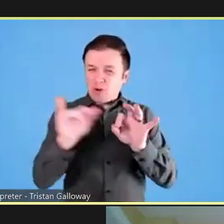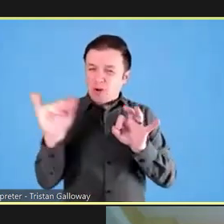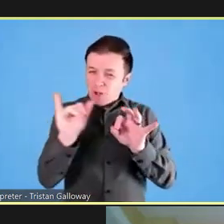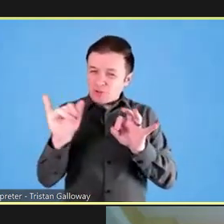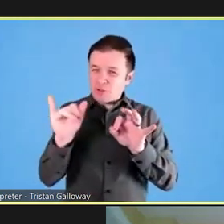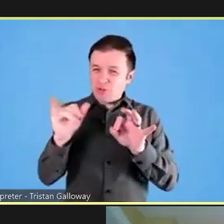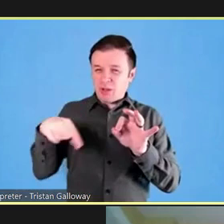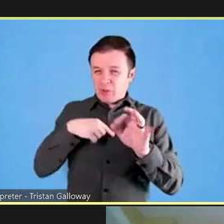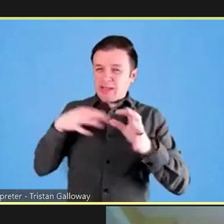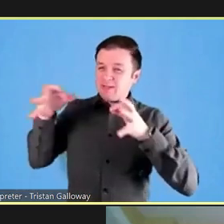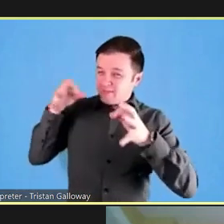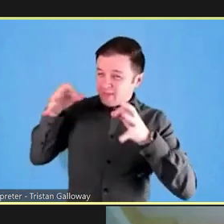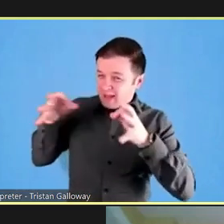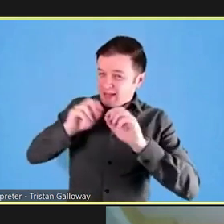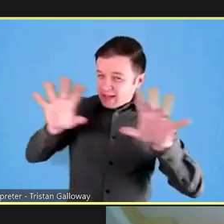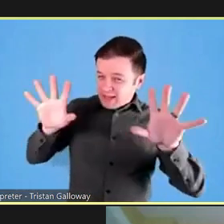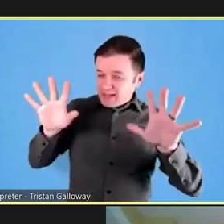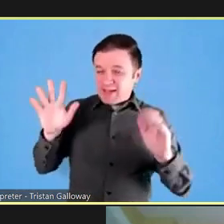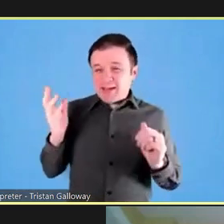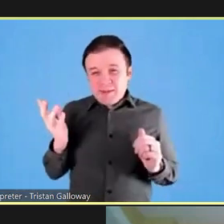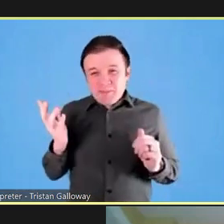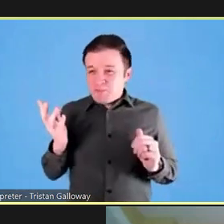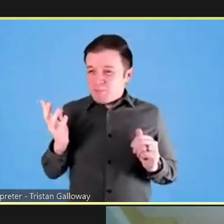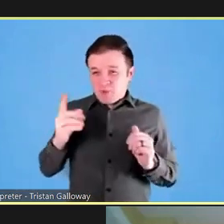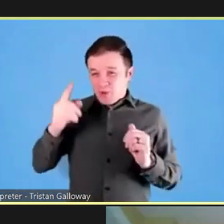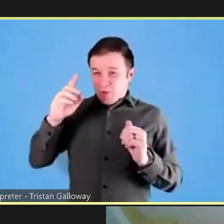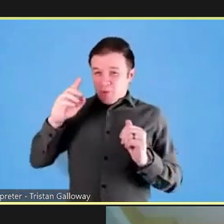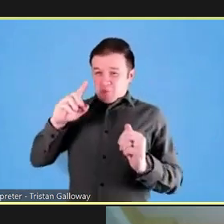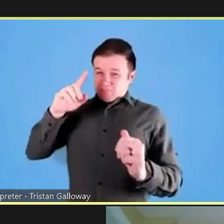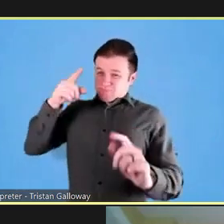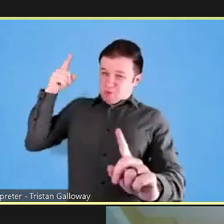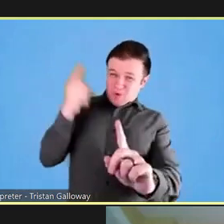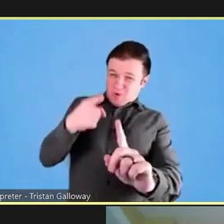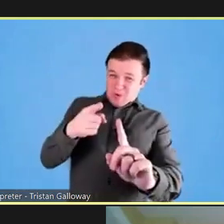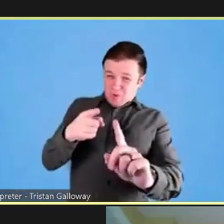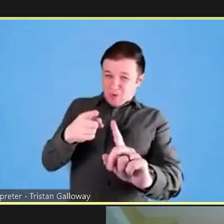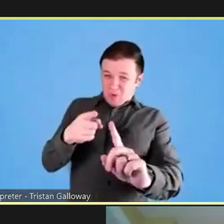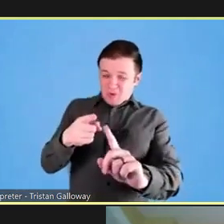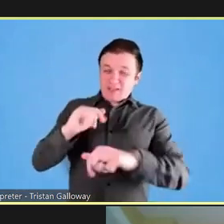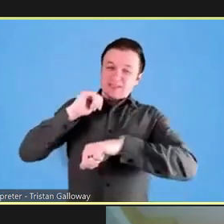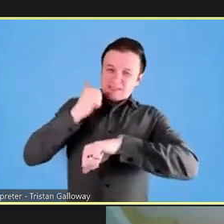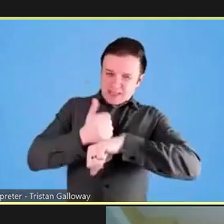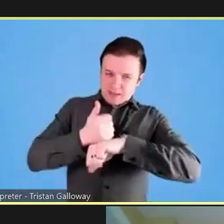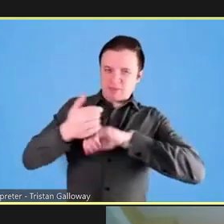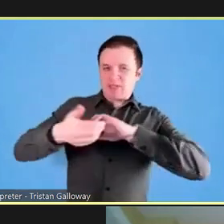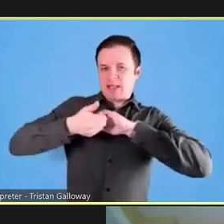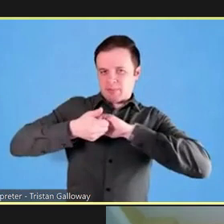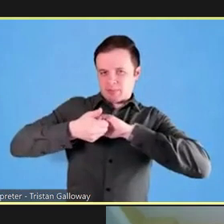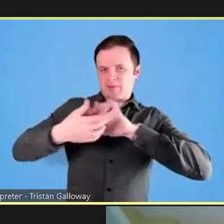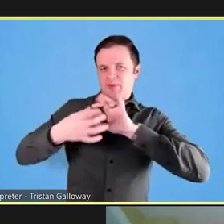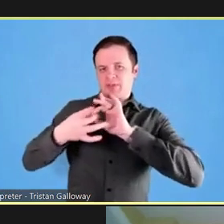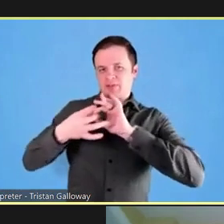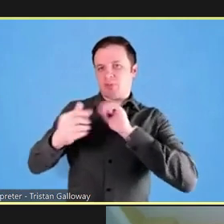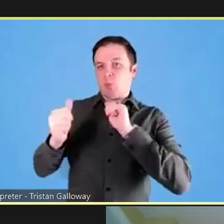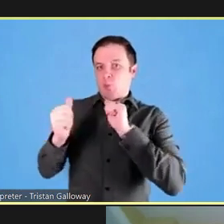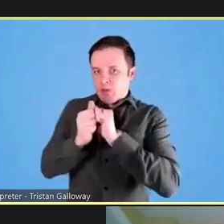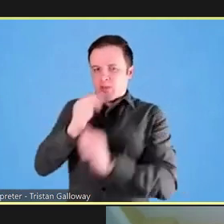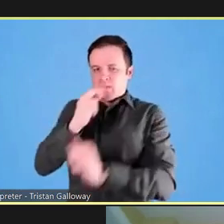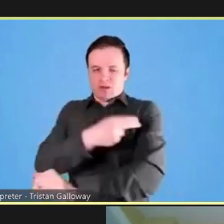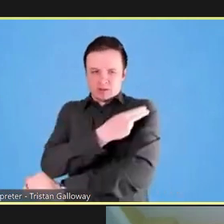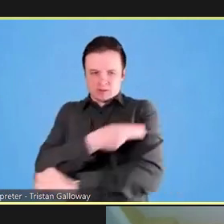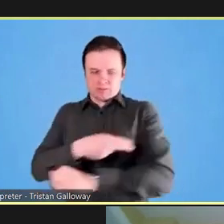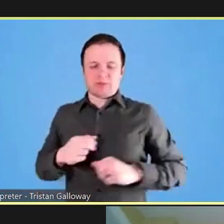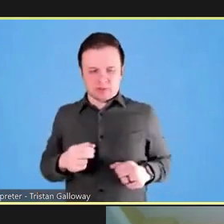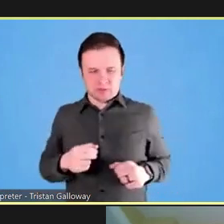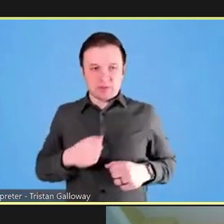convey that, the whole goal is to really establish a collaborative relationship with the hospital and to make sure